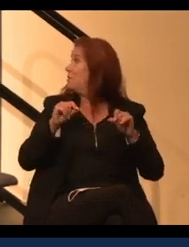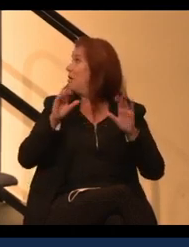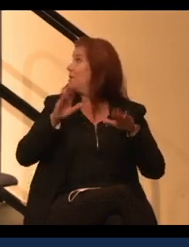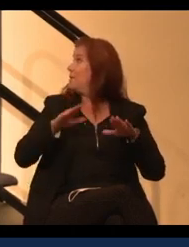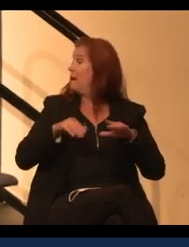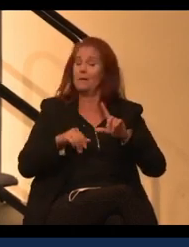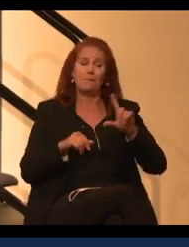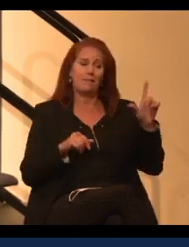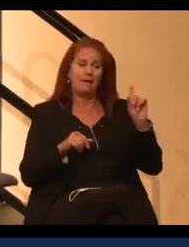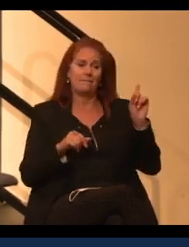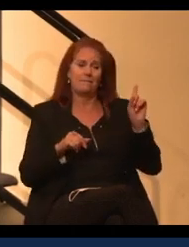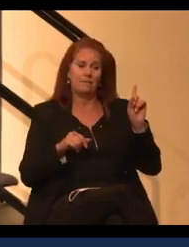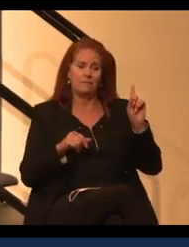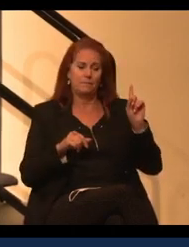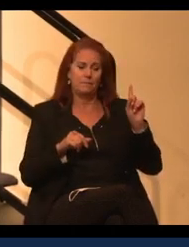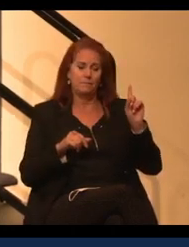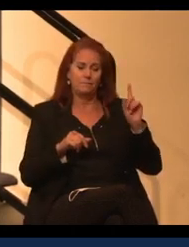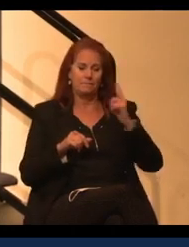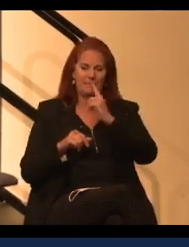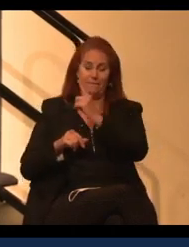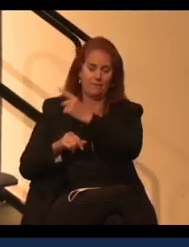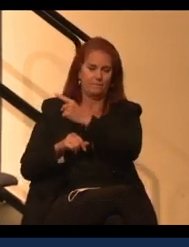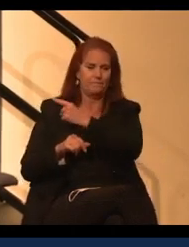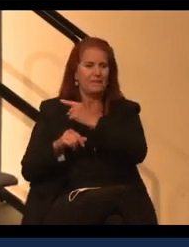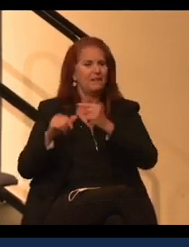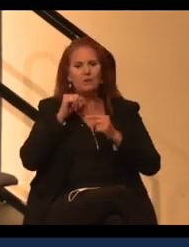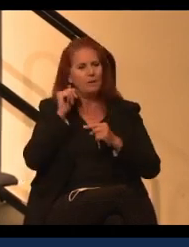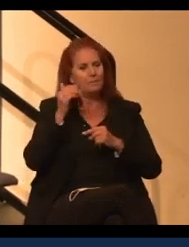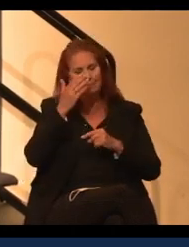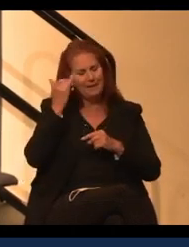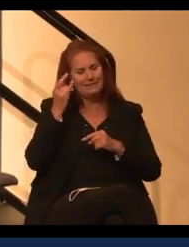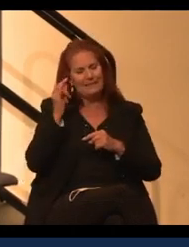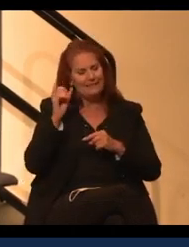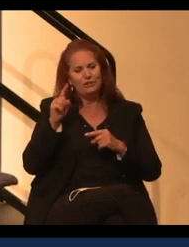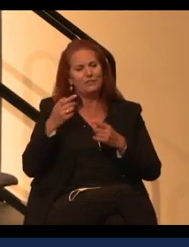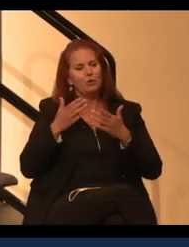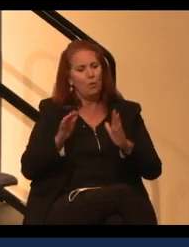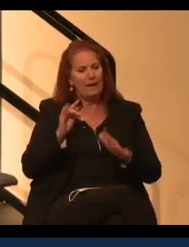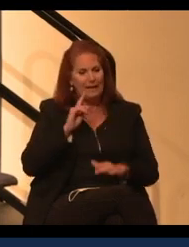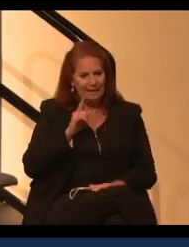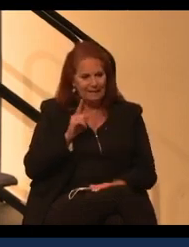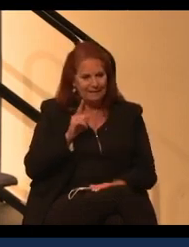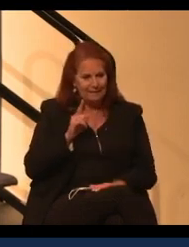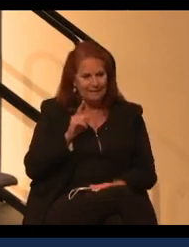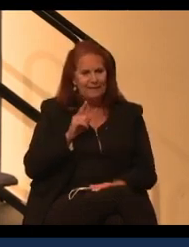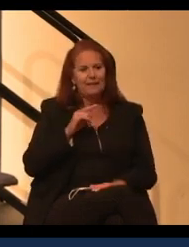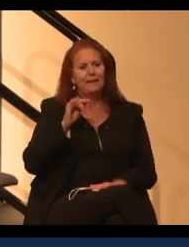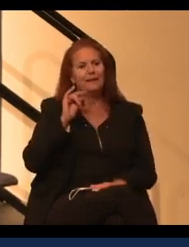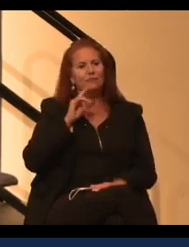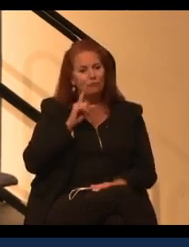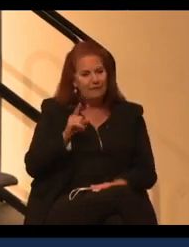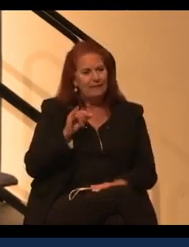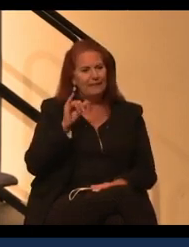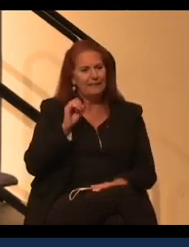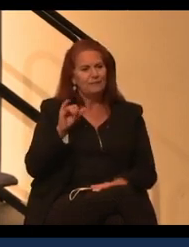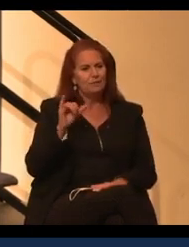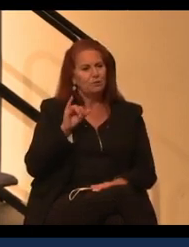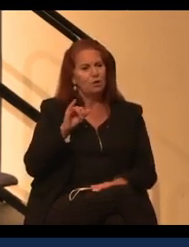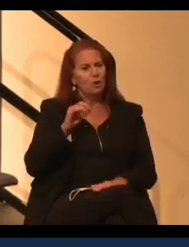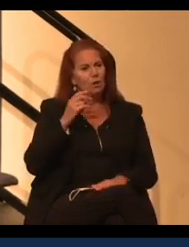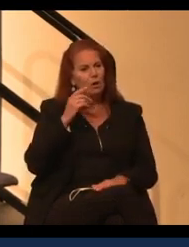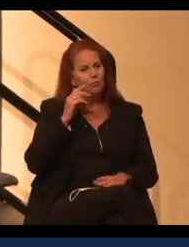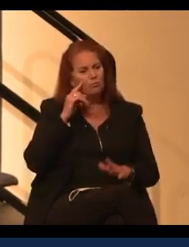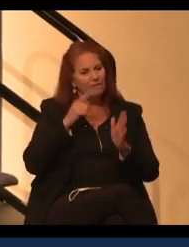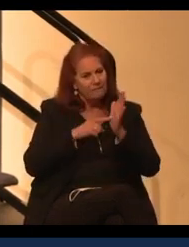left is that this is not just because it is, it's just the way it is. It really is also a reflection